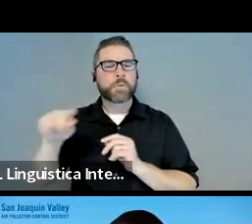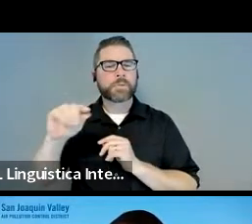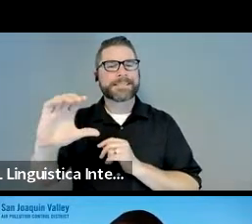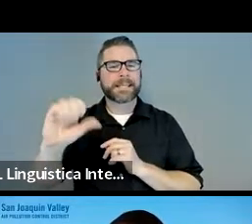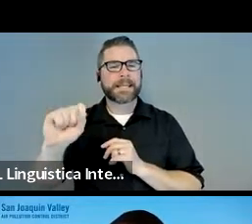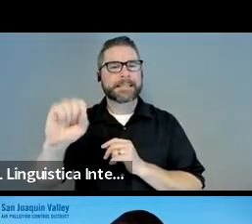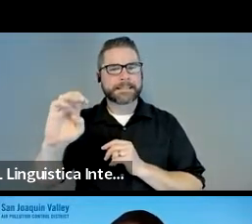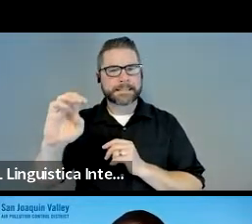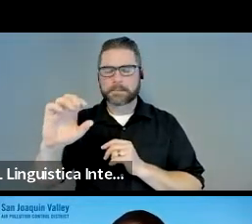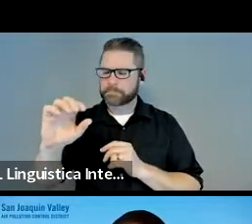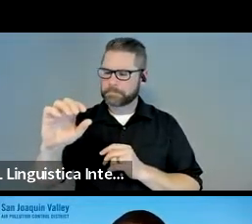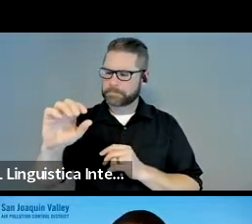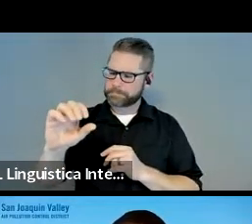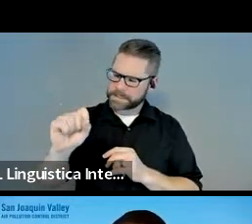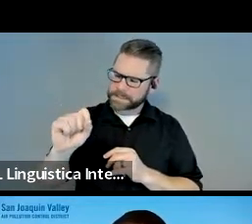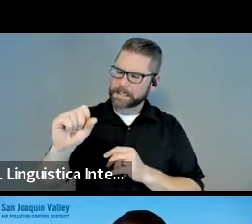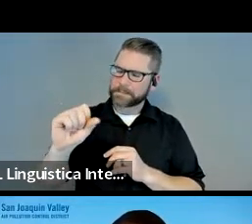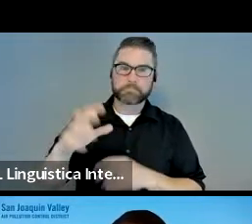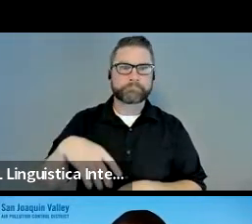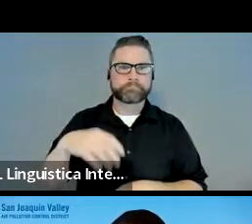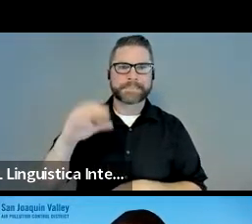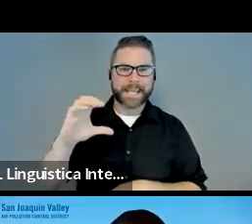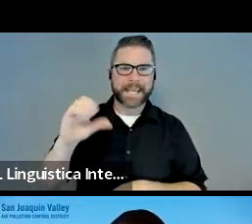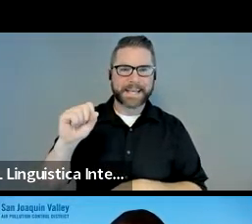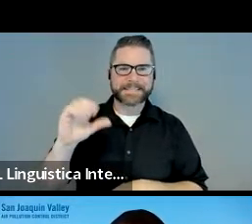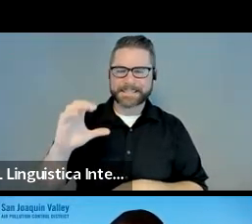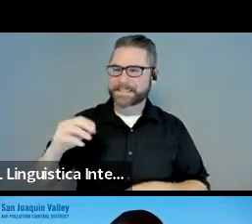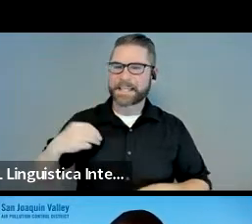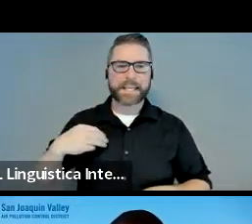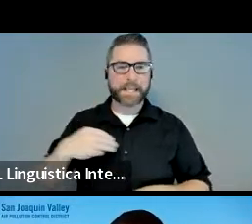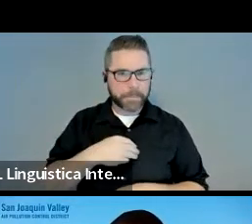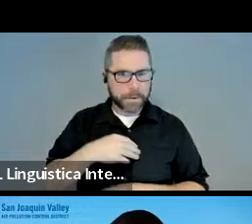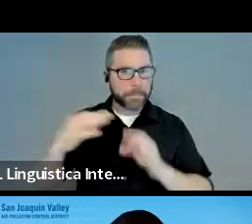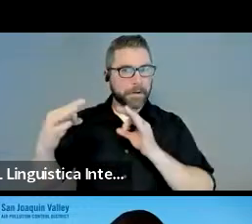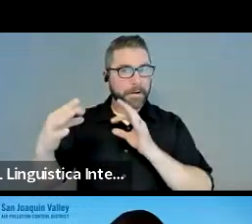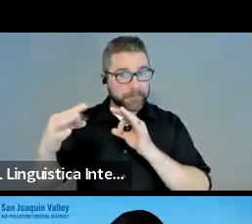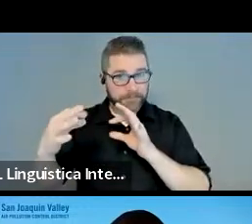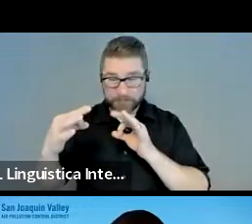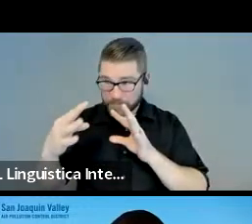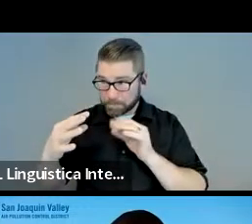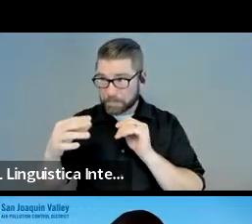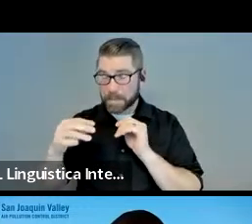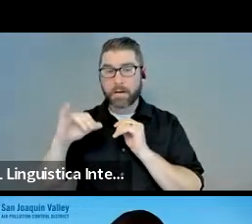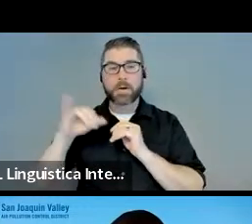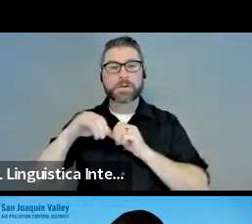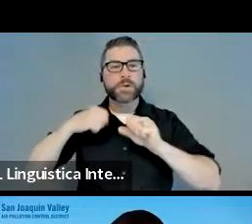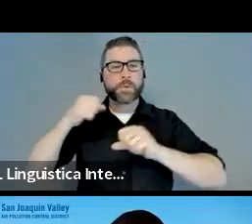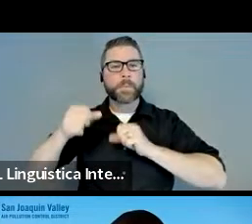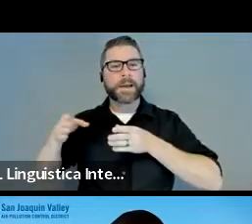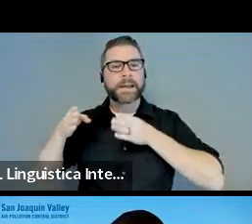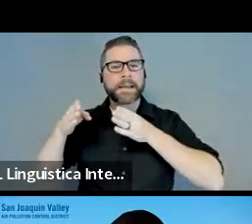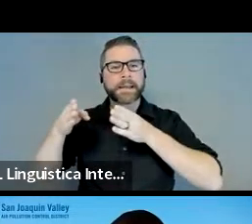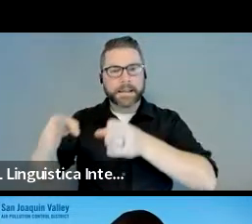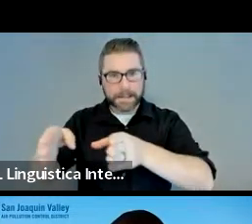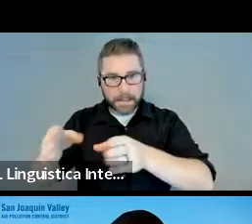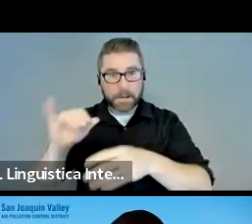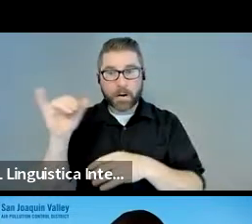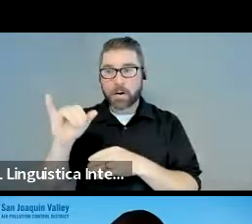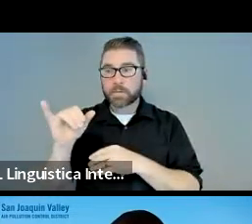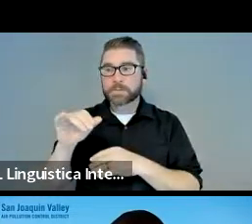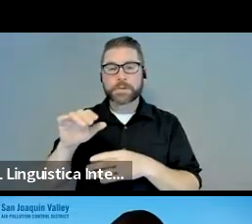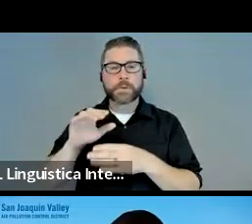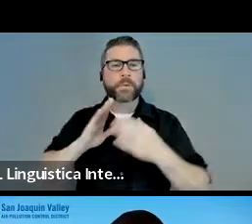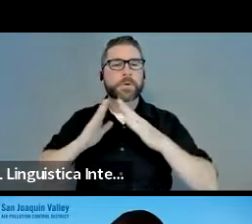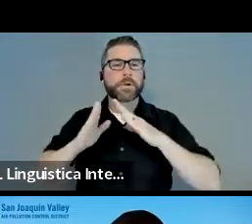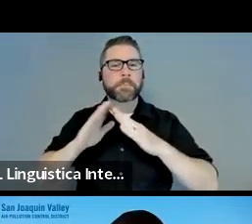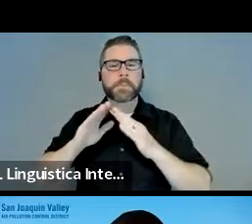the passenger vehicle repair and replace measure, as well as the bike lanes measure, and share some community outreach updates. The Air District will